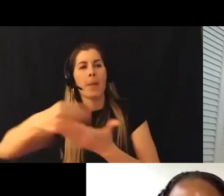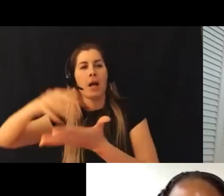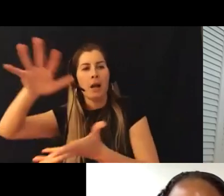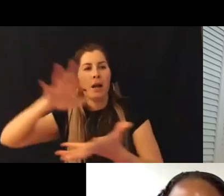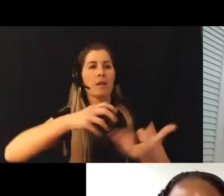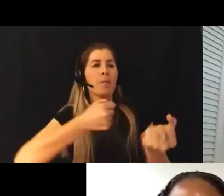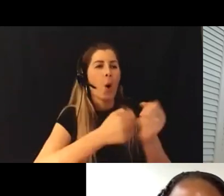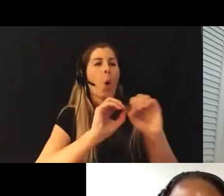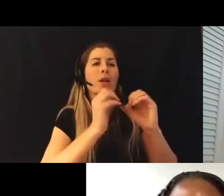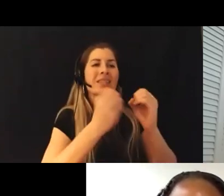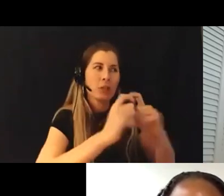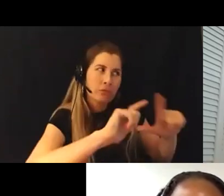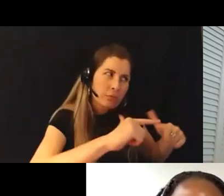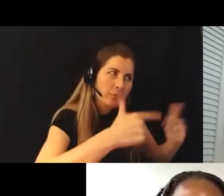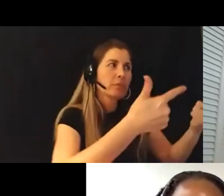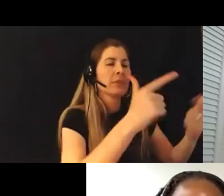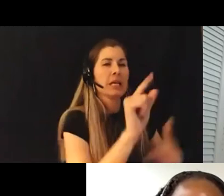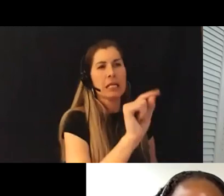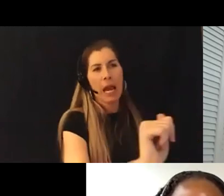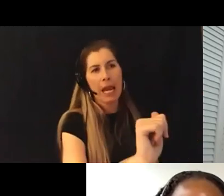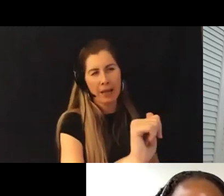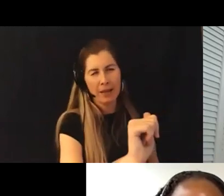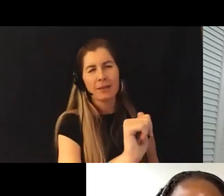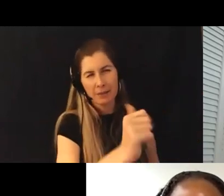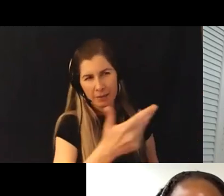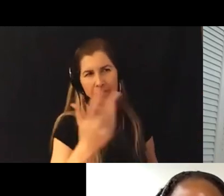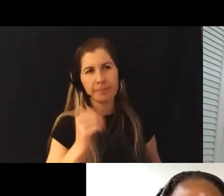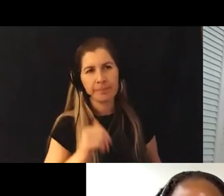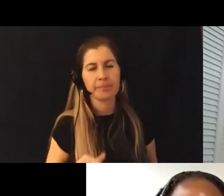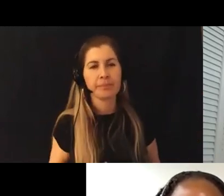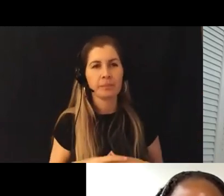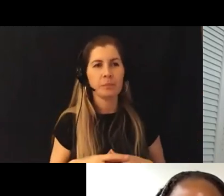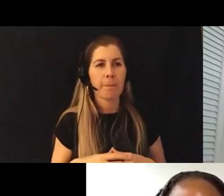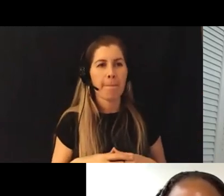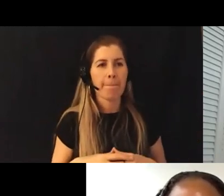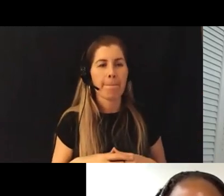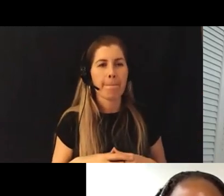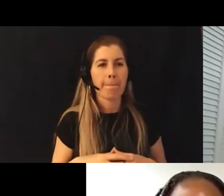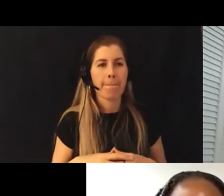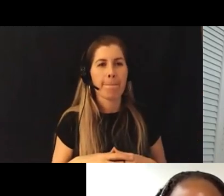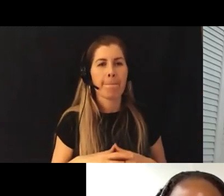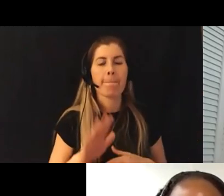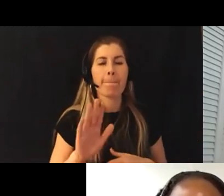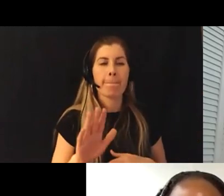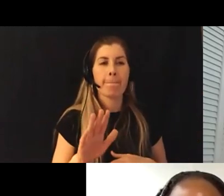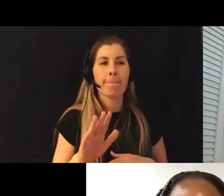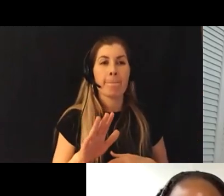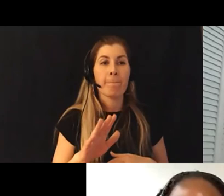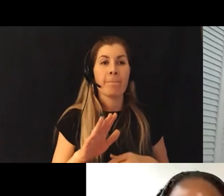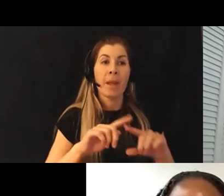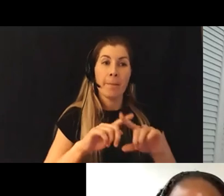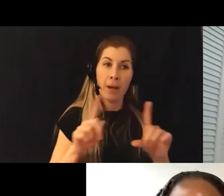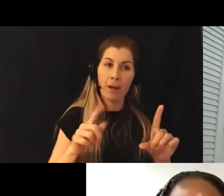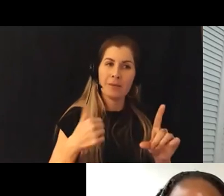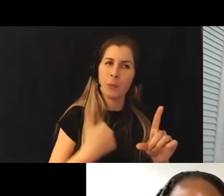nonprofit organizations across the country, direct learning, professional development, and collective impact. What we haven't done, and